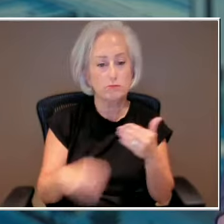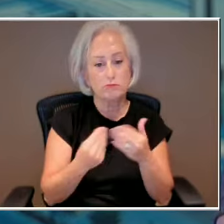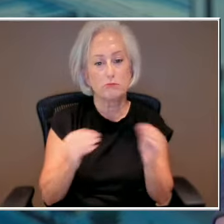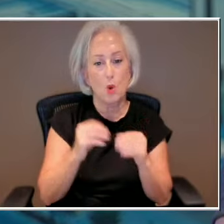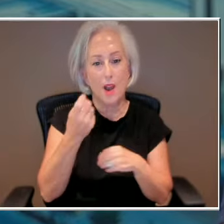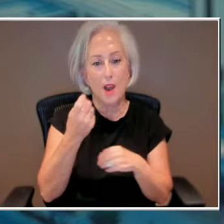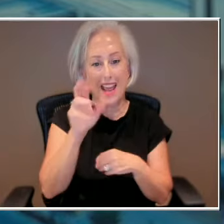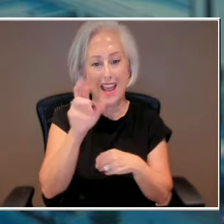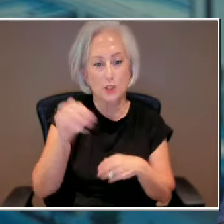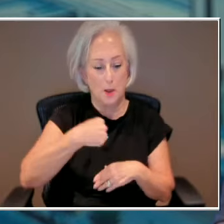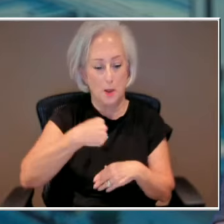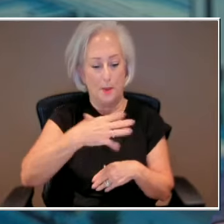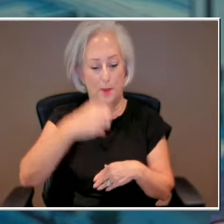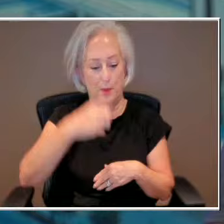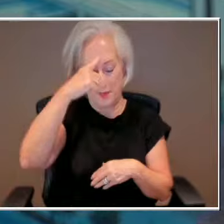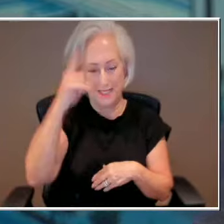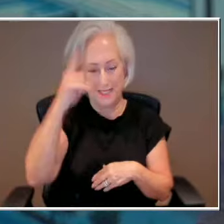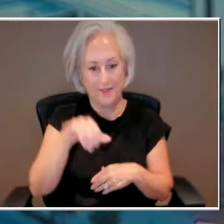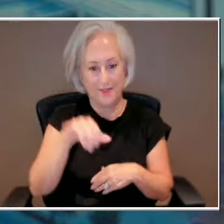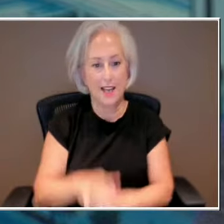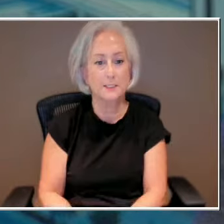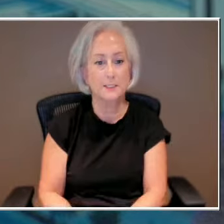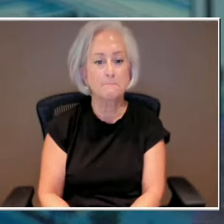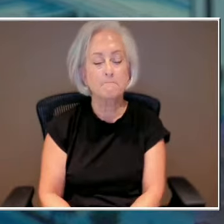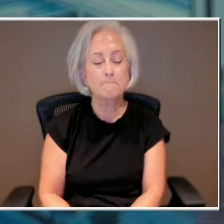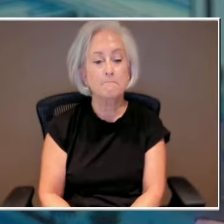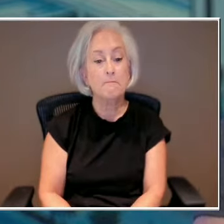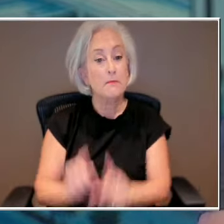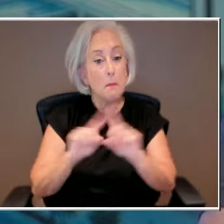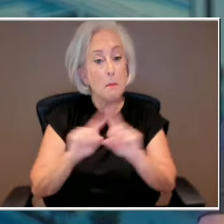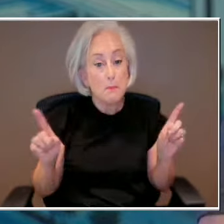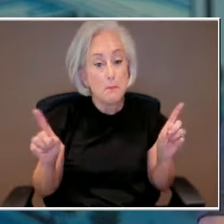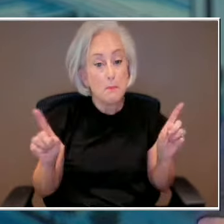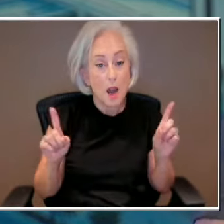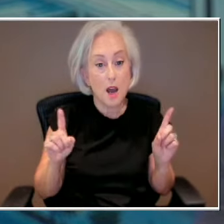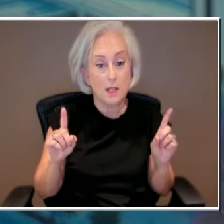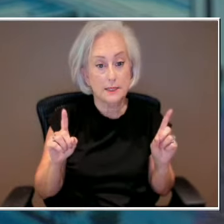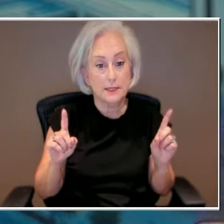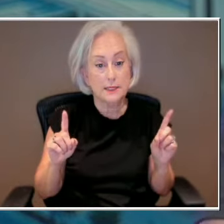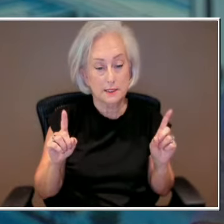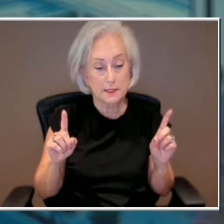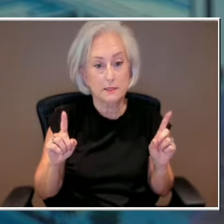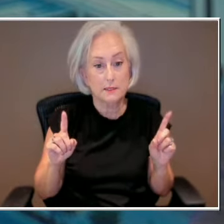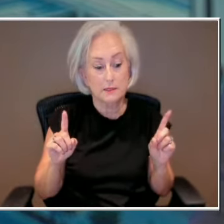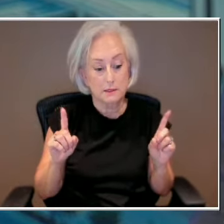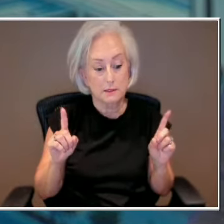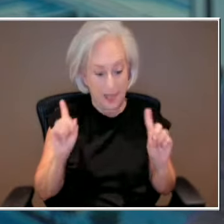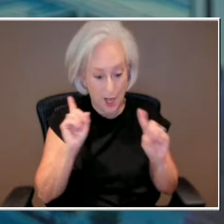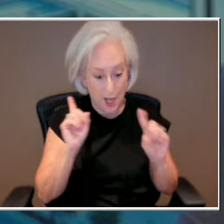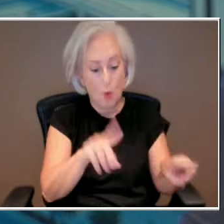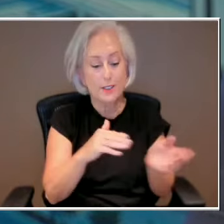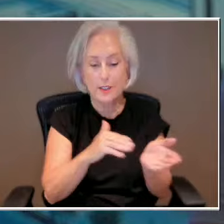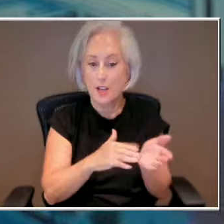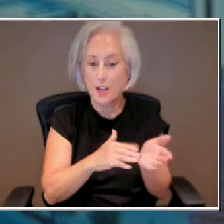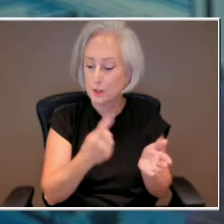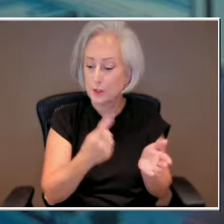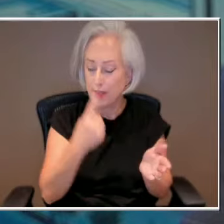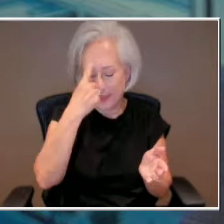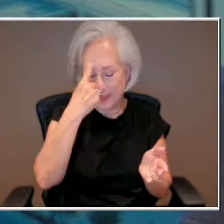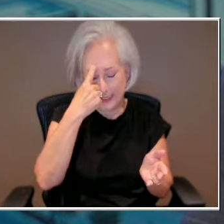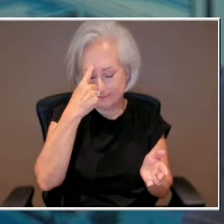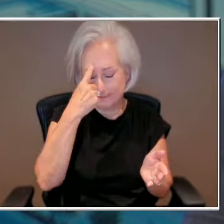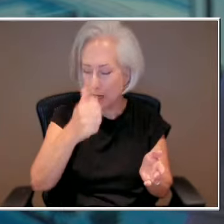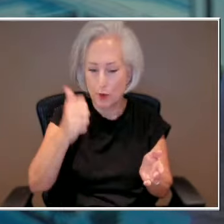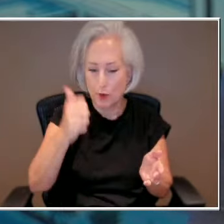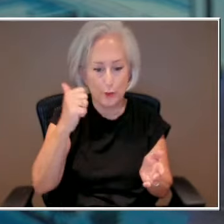additional radiation. But I went to that doctor that day knowing that I was not leaving without an x-ray. So you just have to be your own best